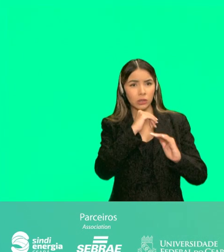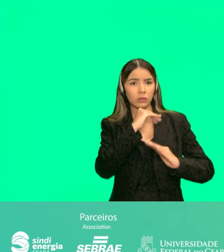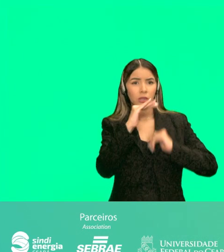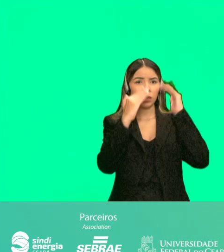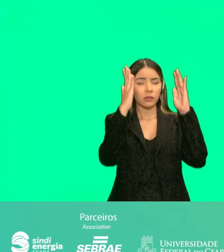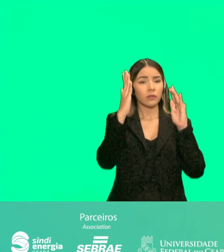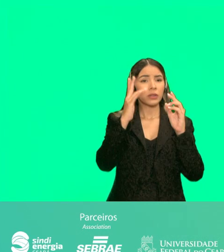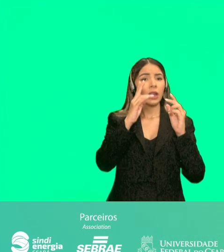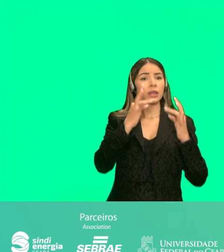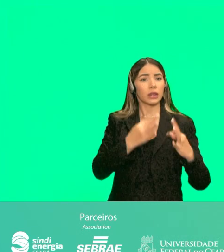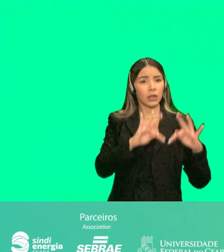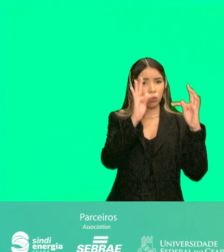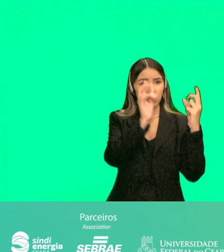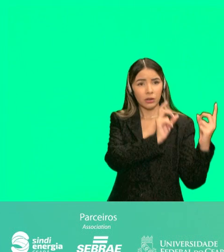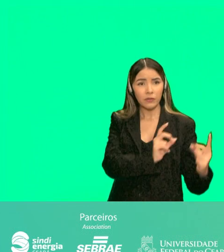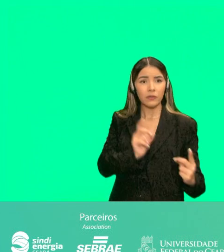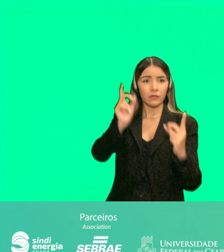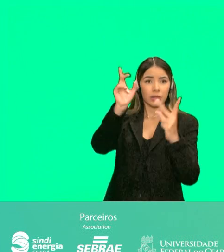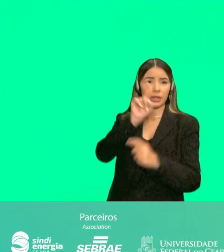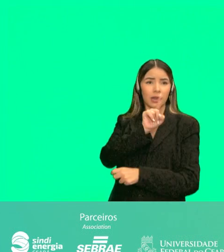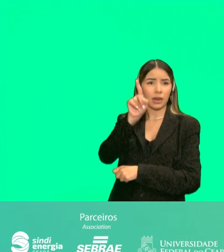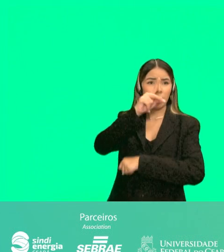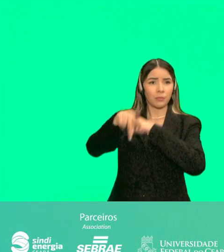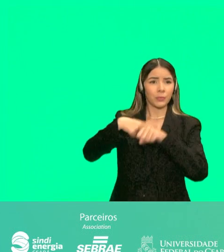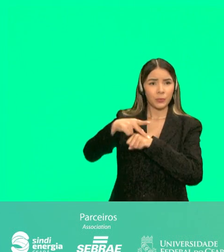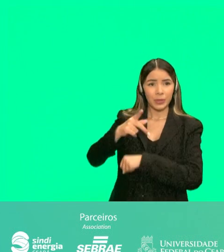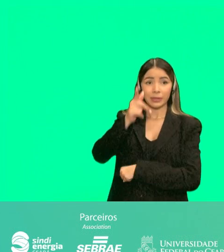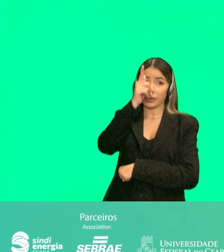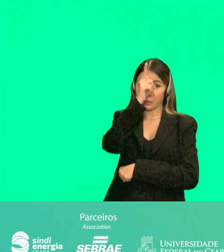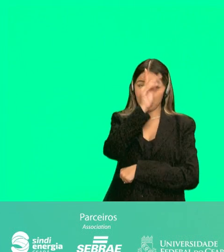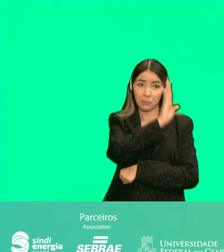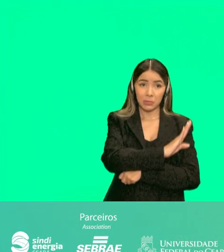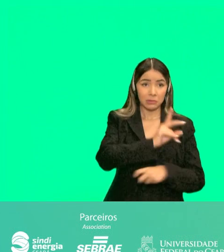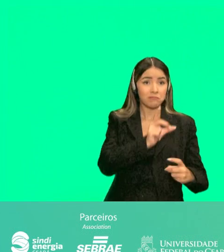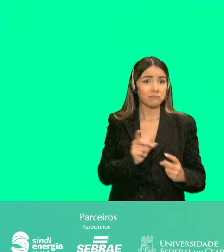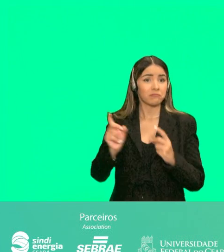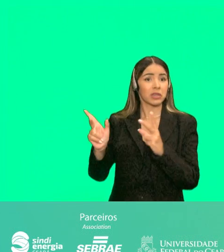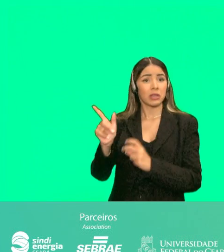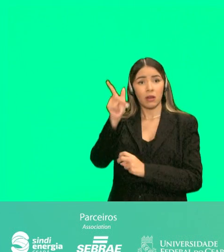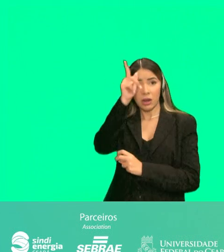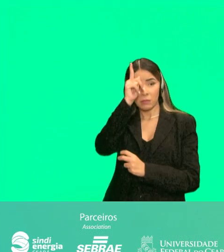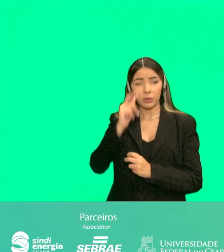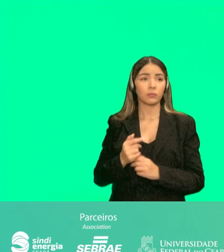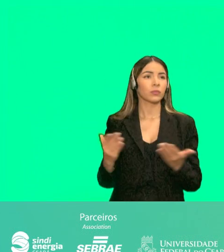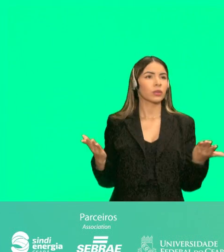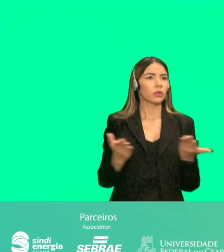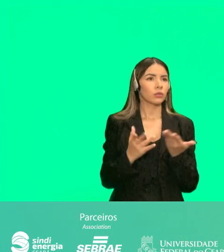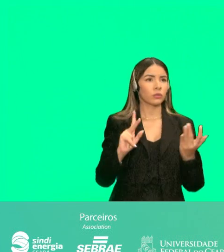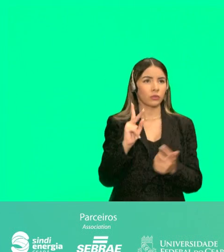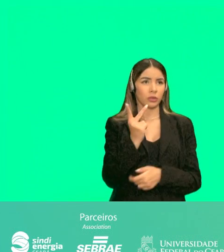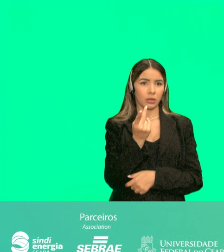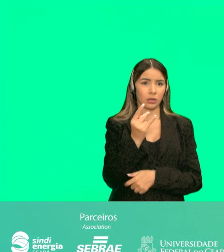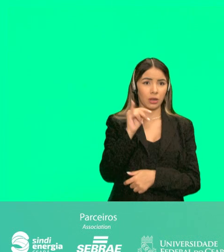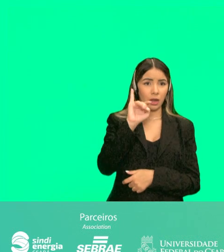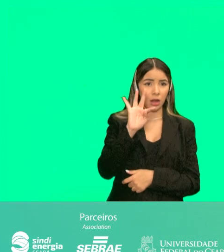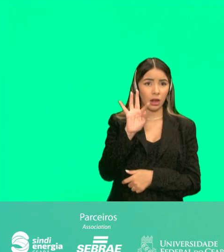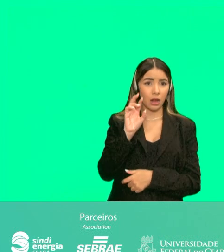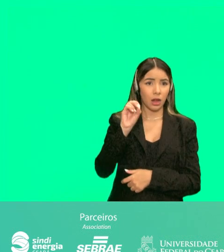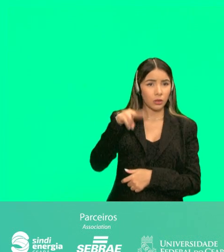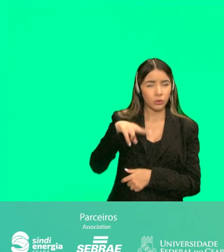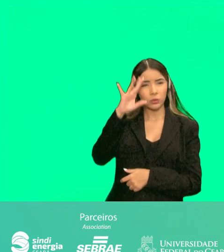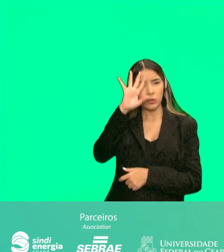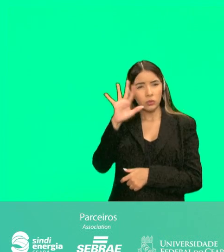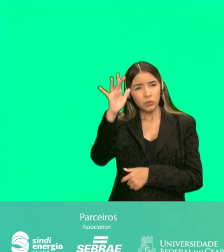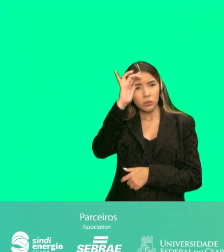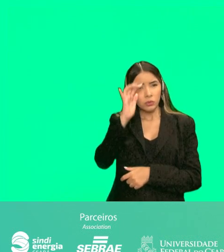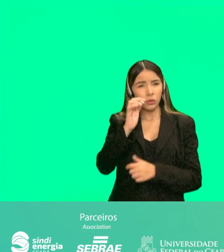we've been vender able to tecnologia para a sell Alemanha technology a partir to do Brasil, German, and Hydron né? is Hoje a Hydron trying tem um sonho de se to tornar get global, global,